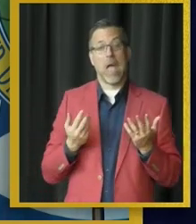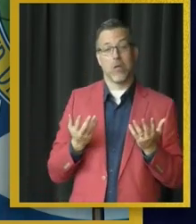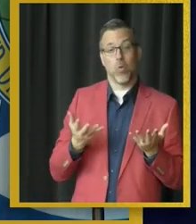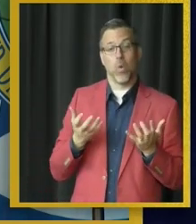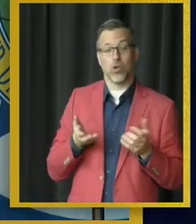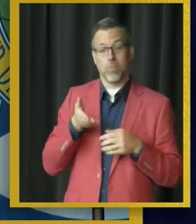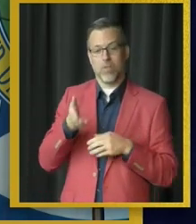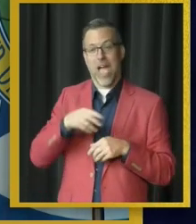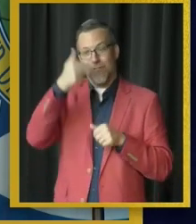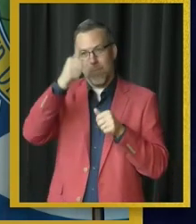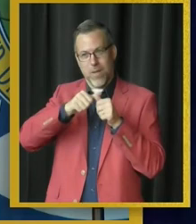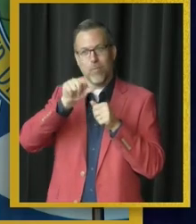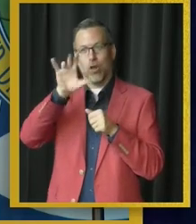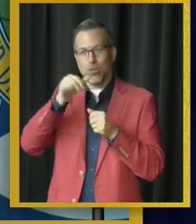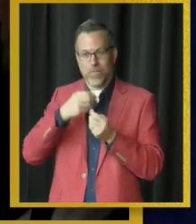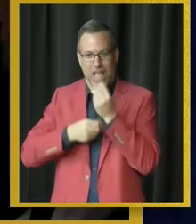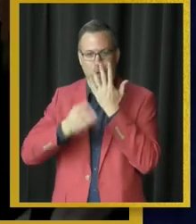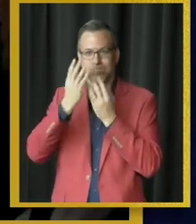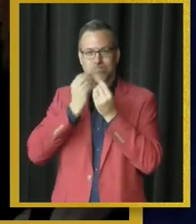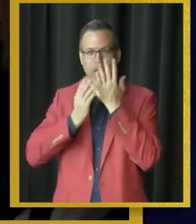remember Lucy eating a lot of the chocolate.